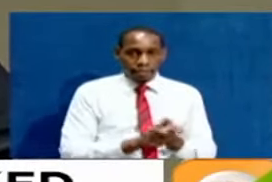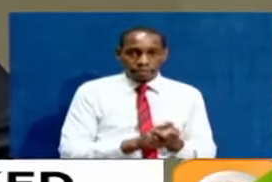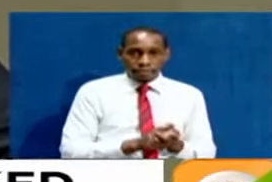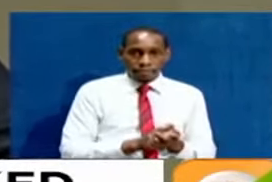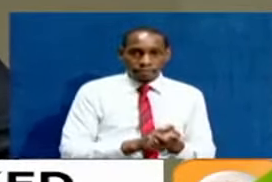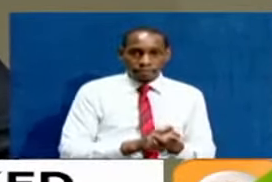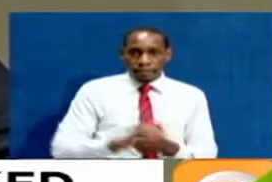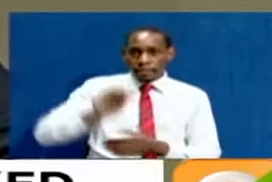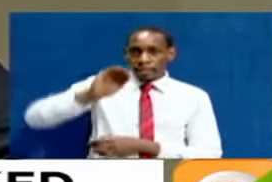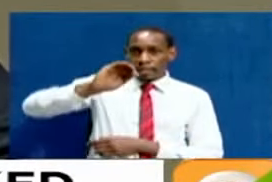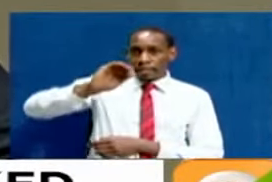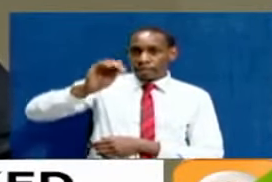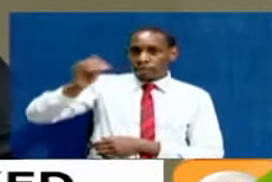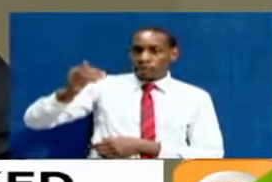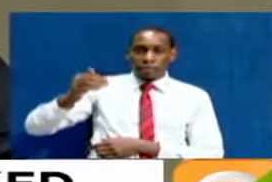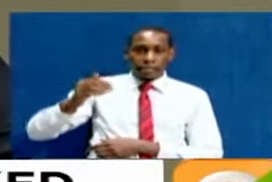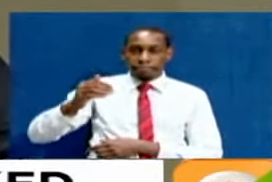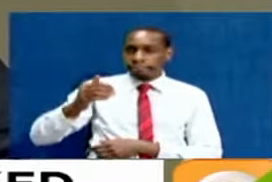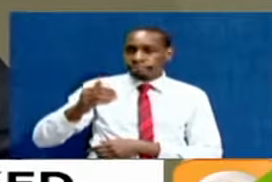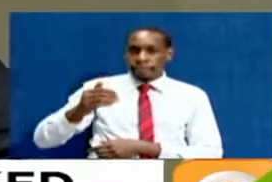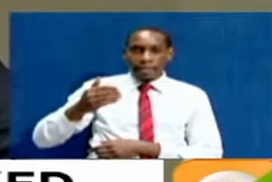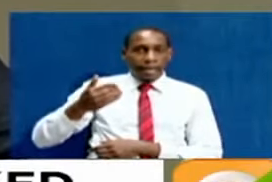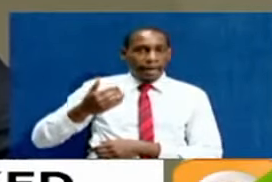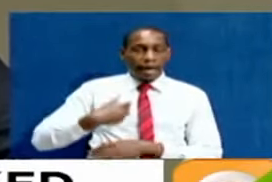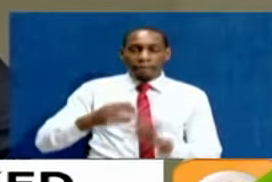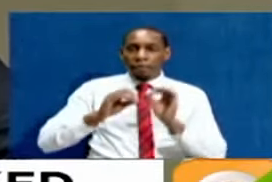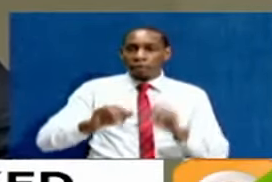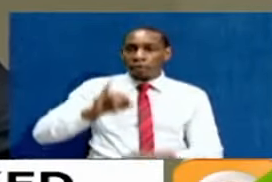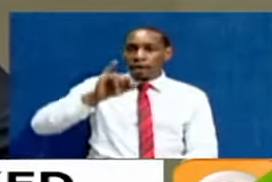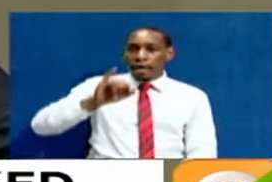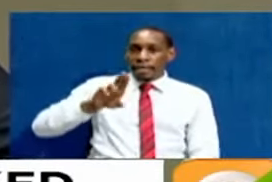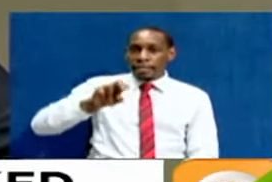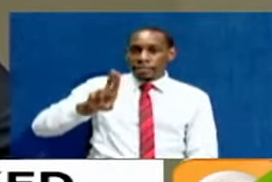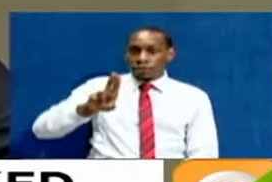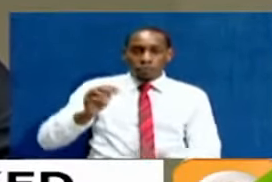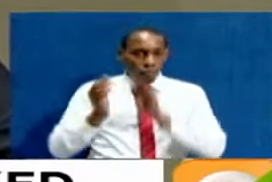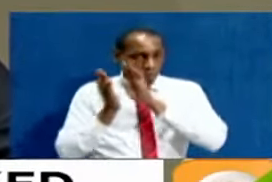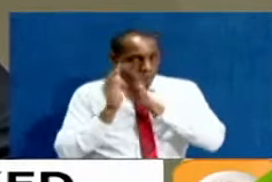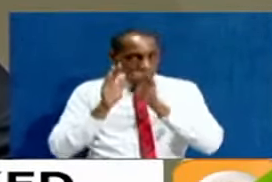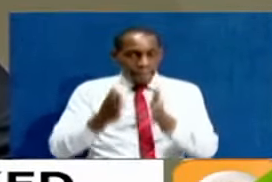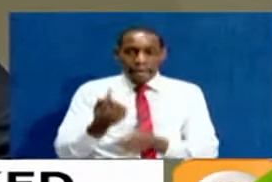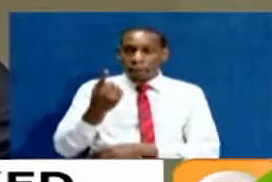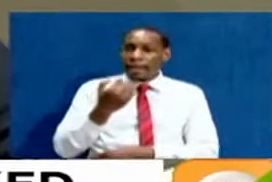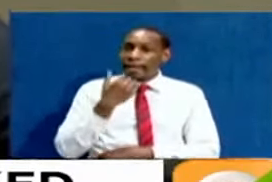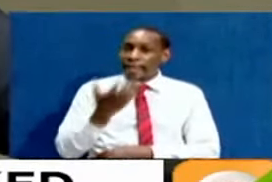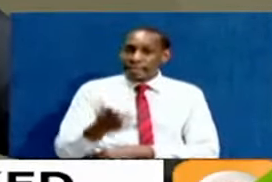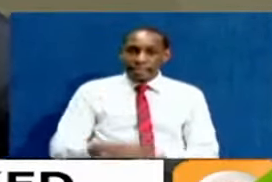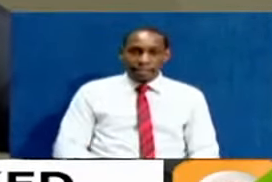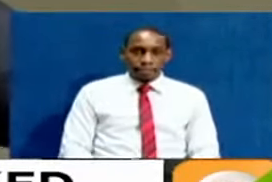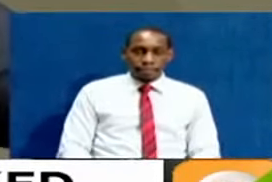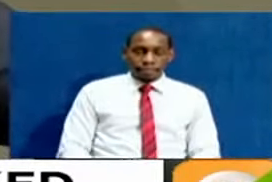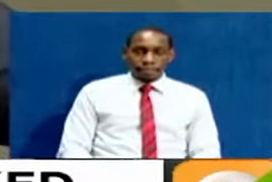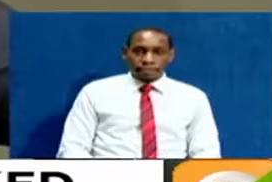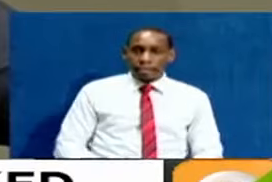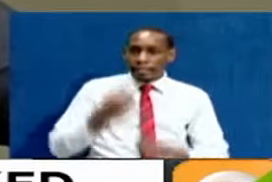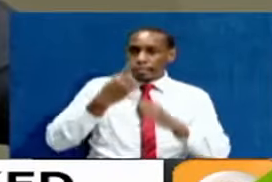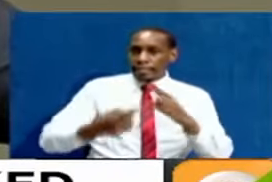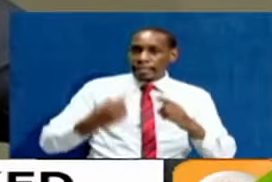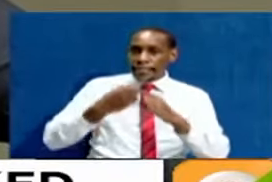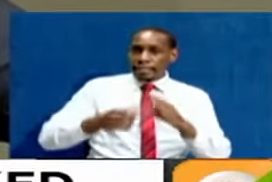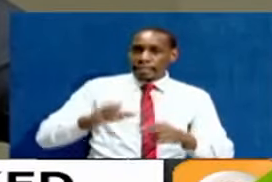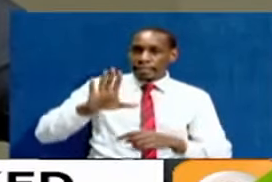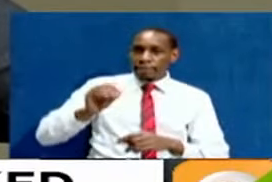Some counties did not even have a single ICU bed, one. For like 50 plus years of